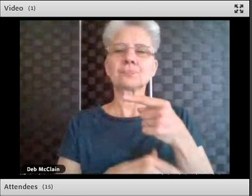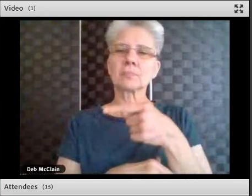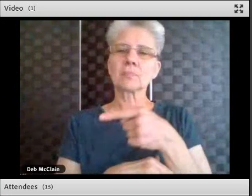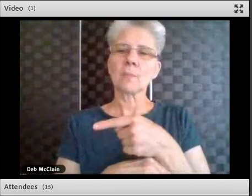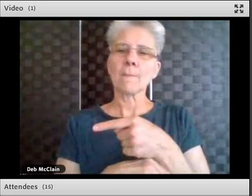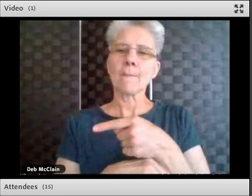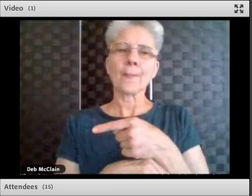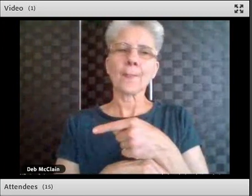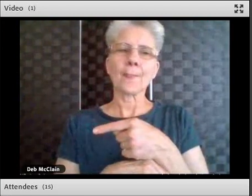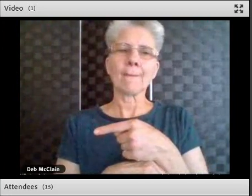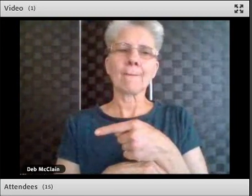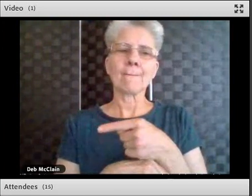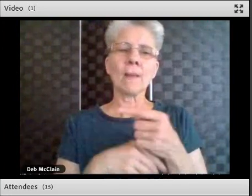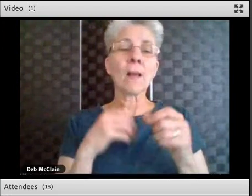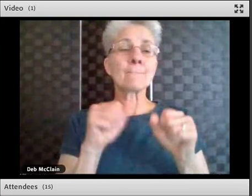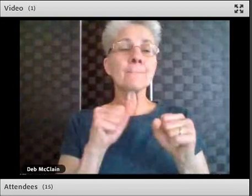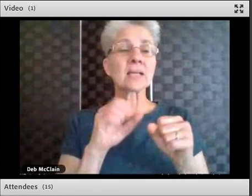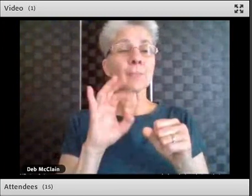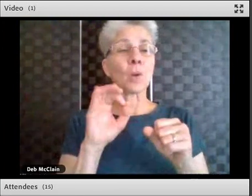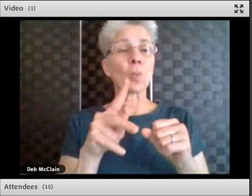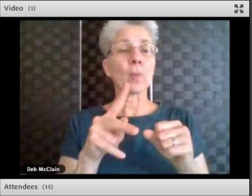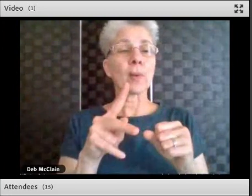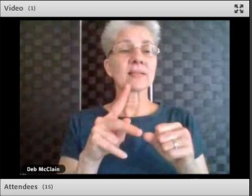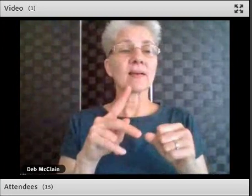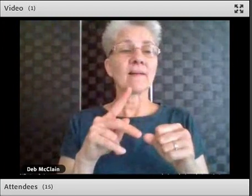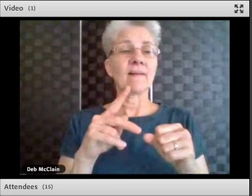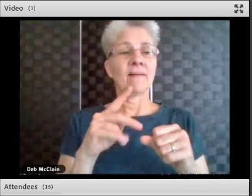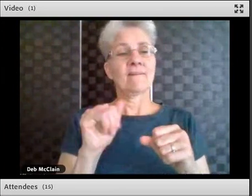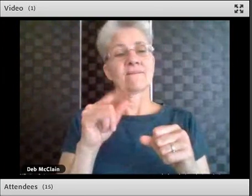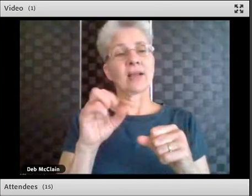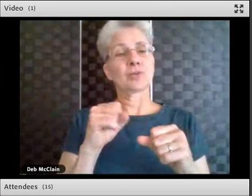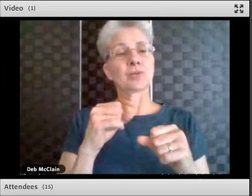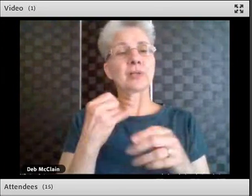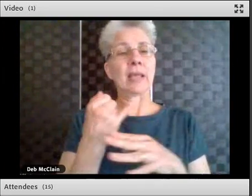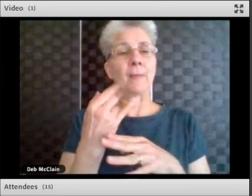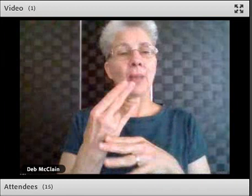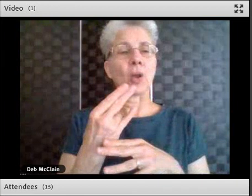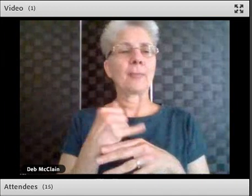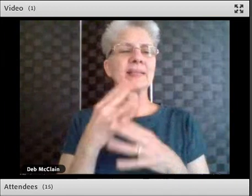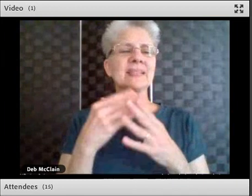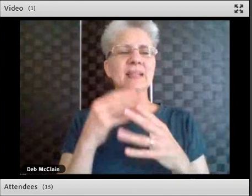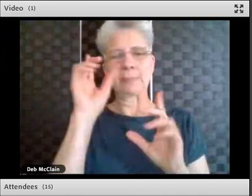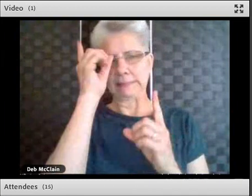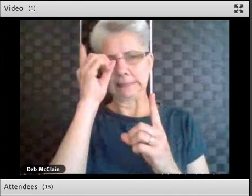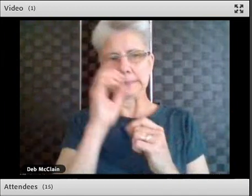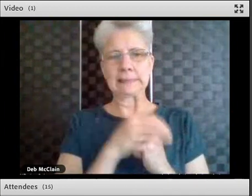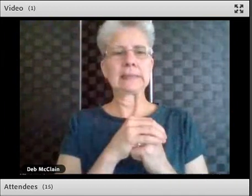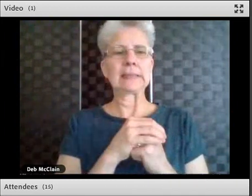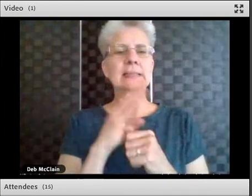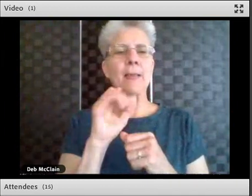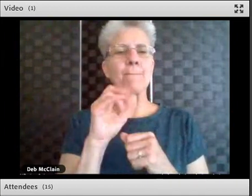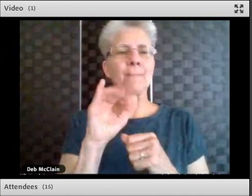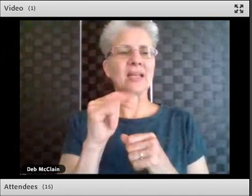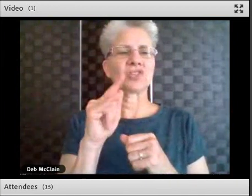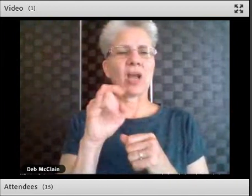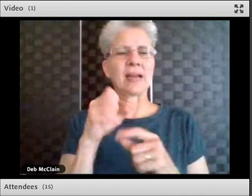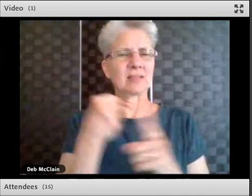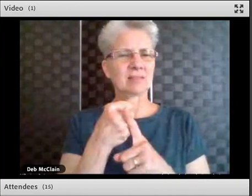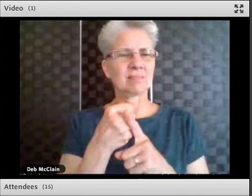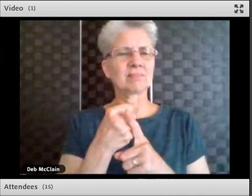certain extent. So possible risk factors: hearing impairment, certain diseases, meningitis is a big